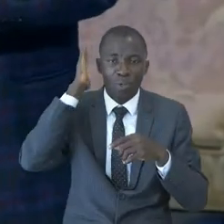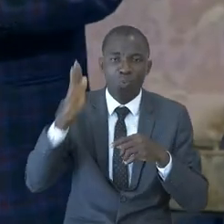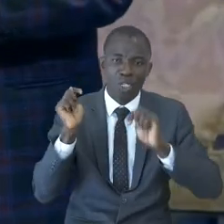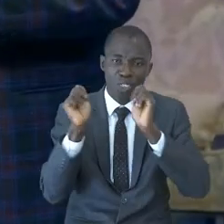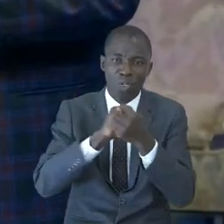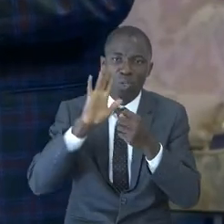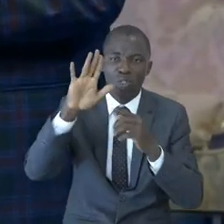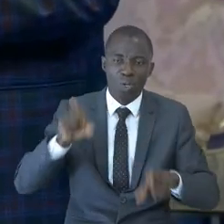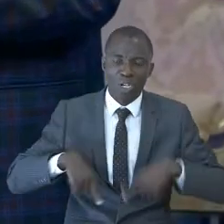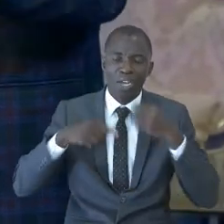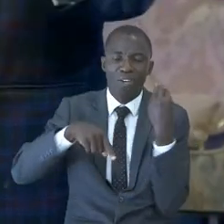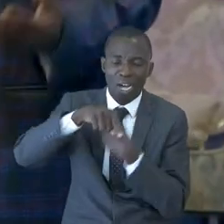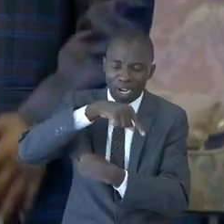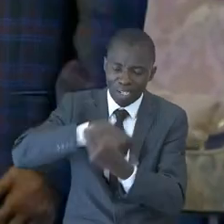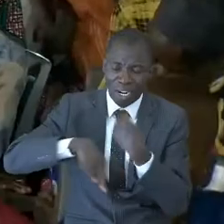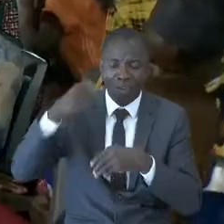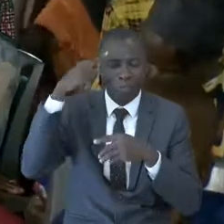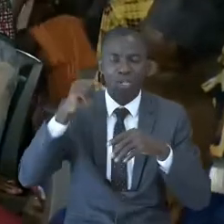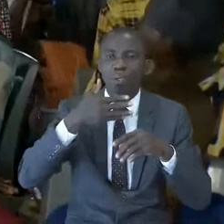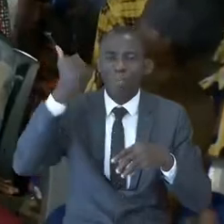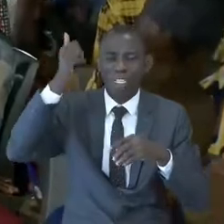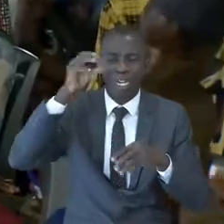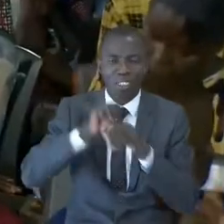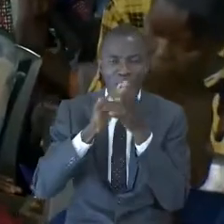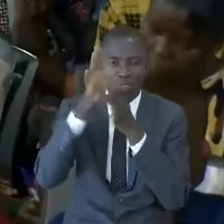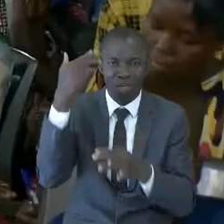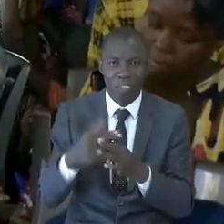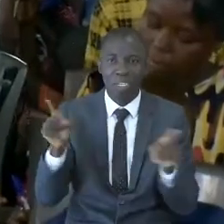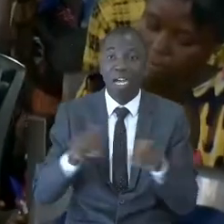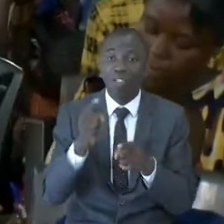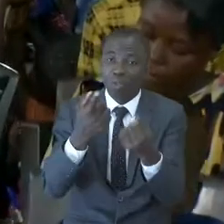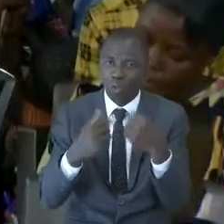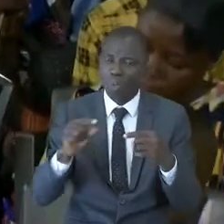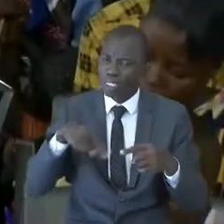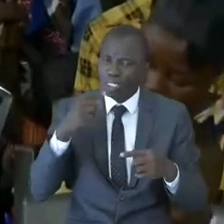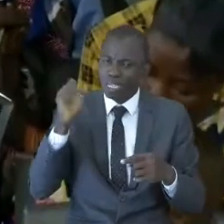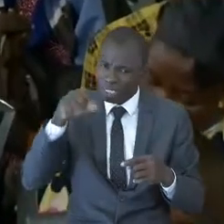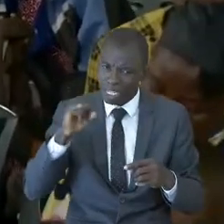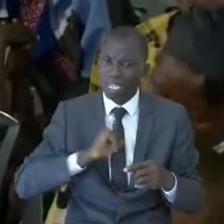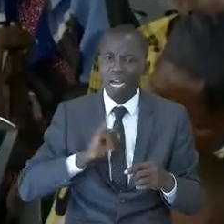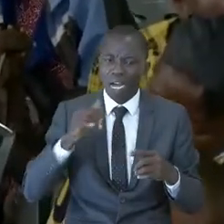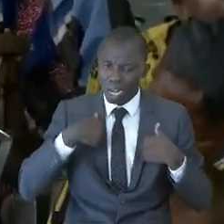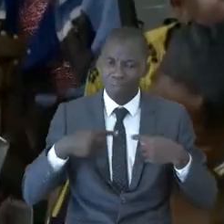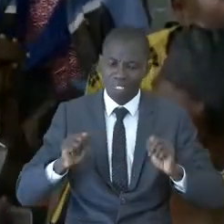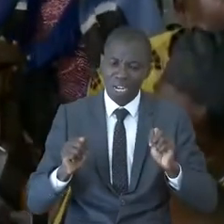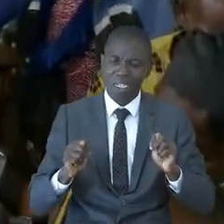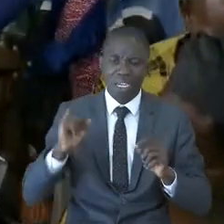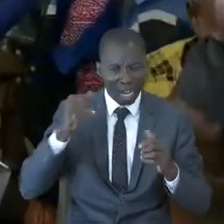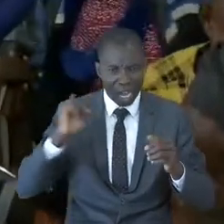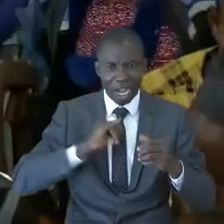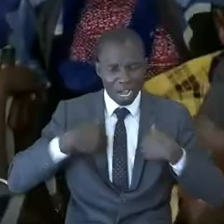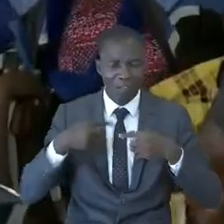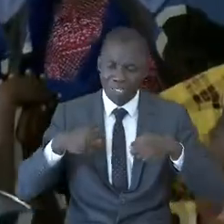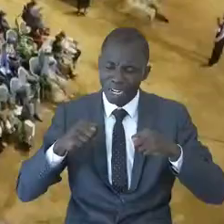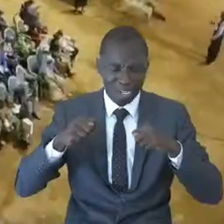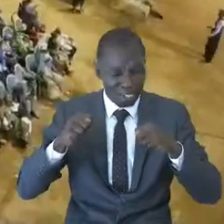your life around for the better. As you come and you say, yes, I've tried. I've made